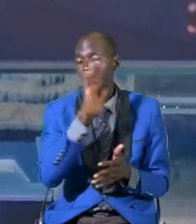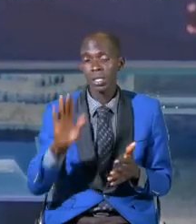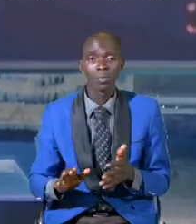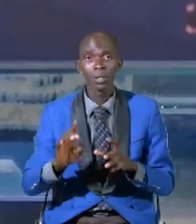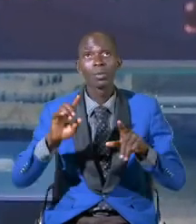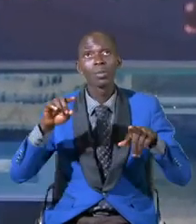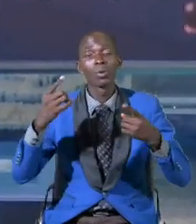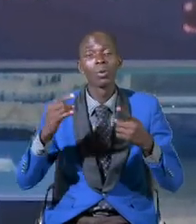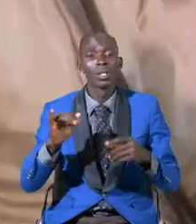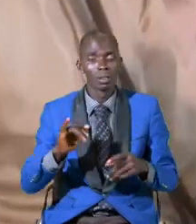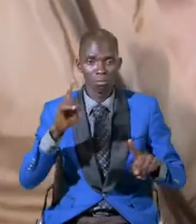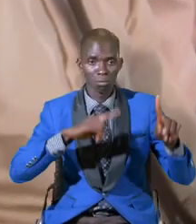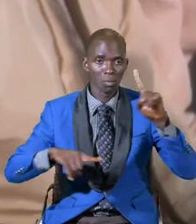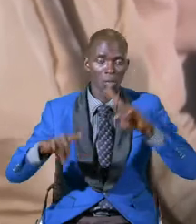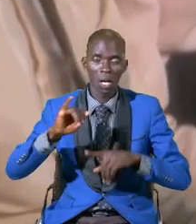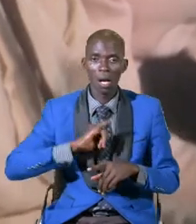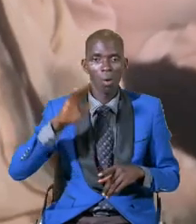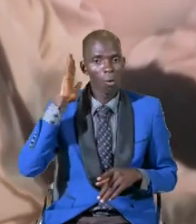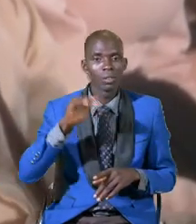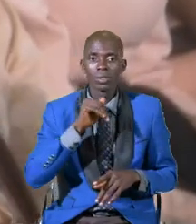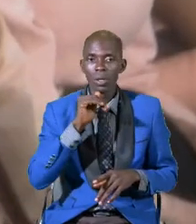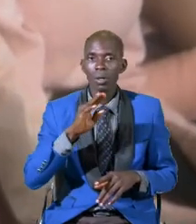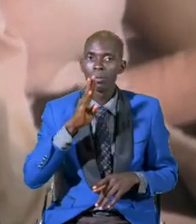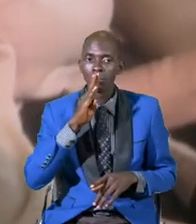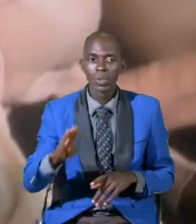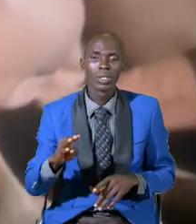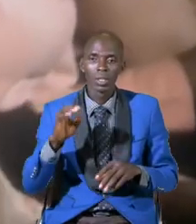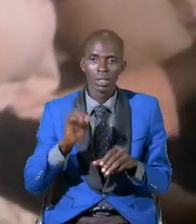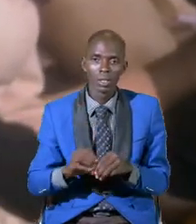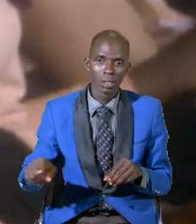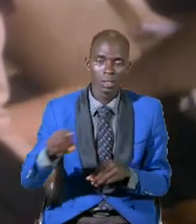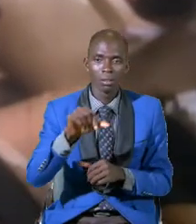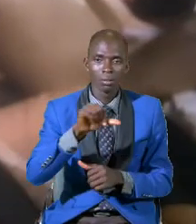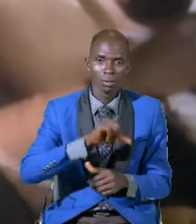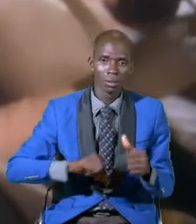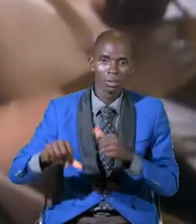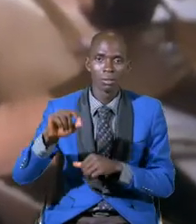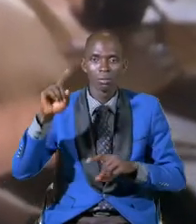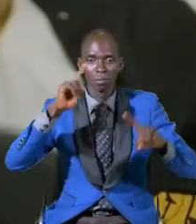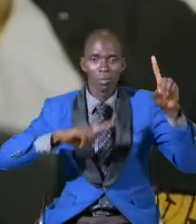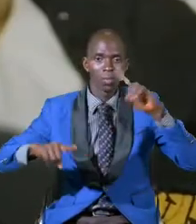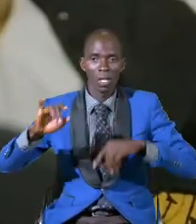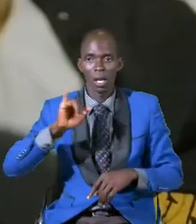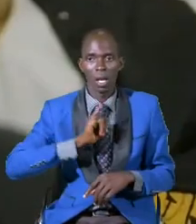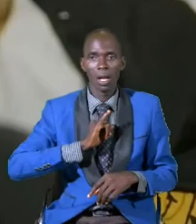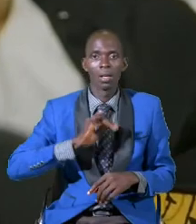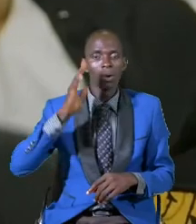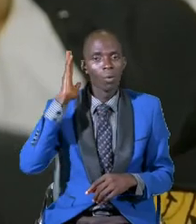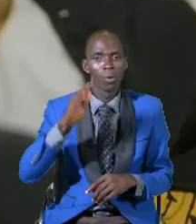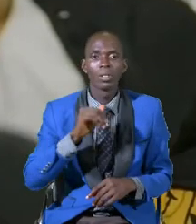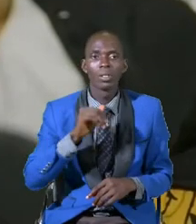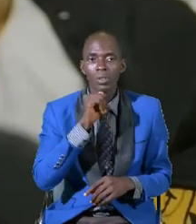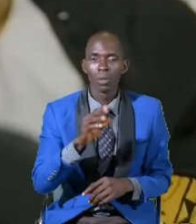in their company. I said, I will not be in